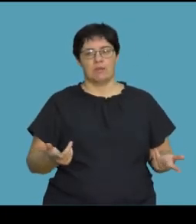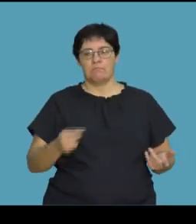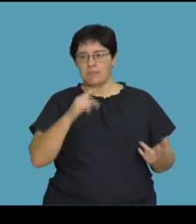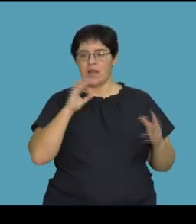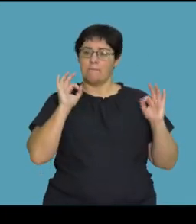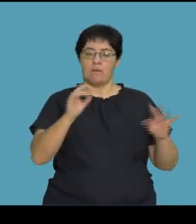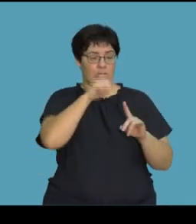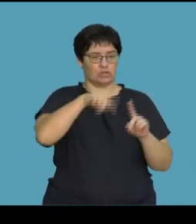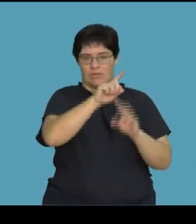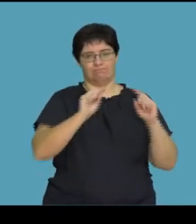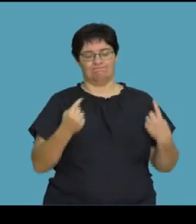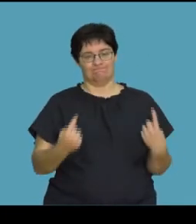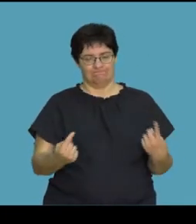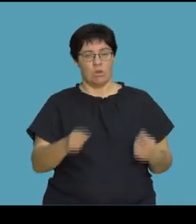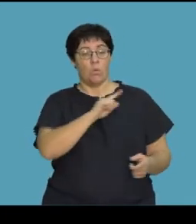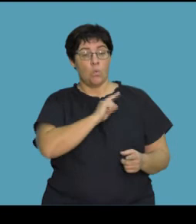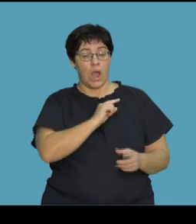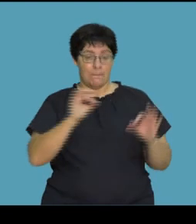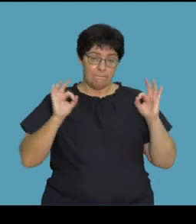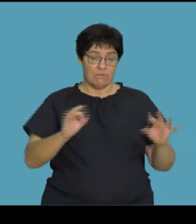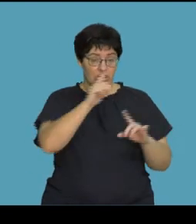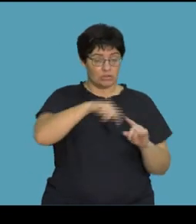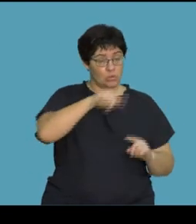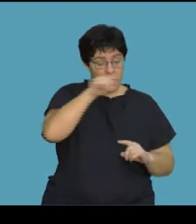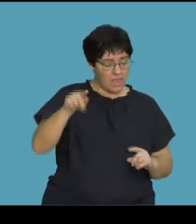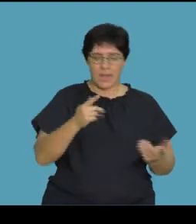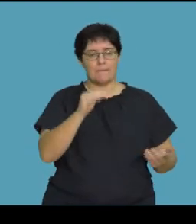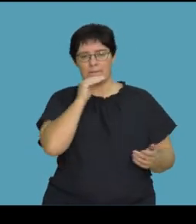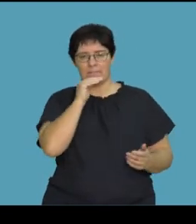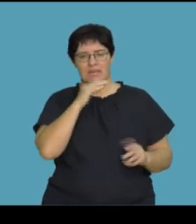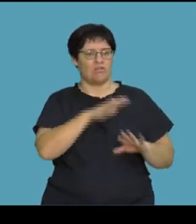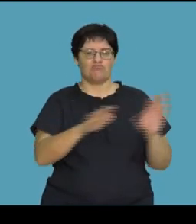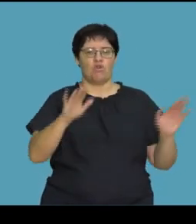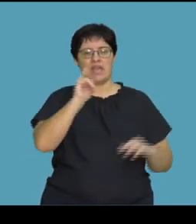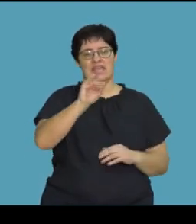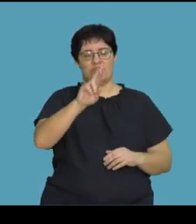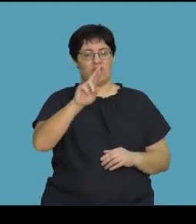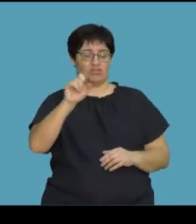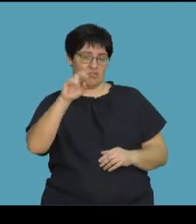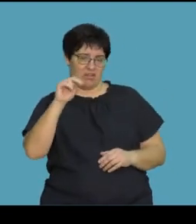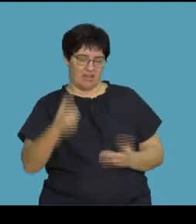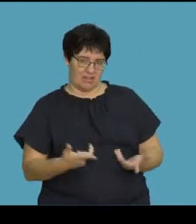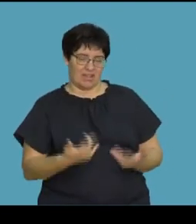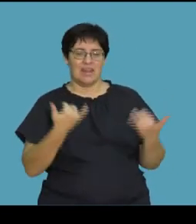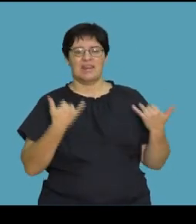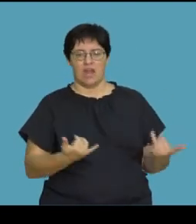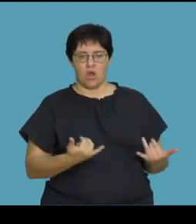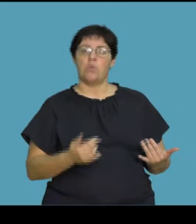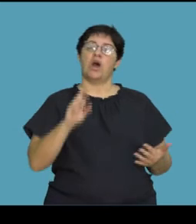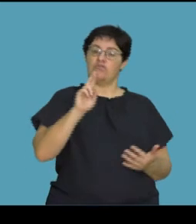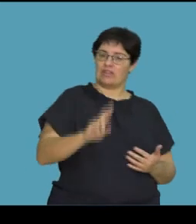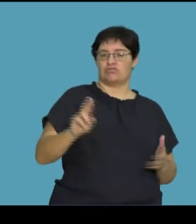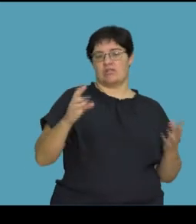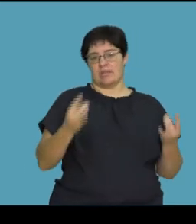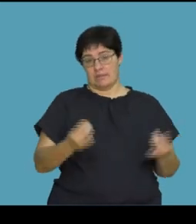perfect square, because as soon as it becomes a perfect square, it will no longer be an irrational number. It will now be a